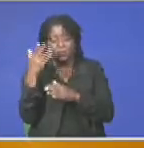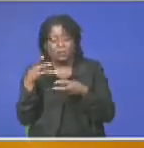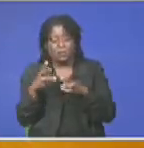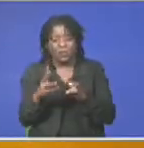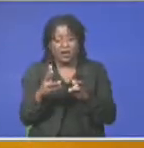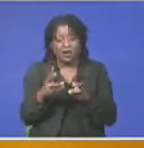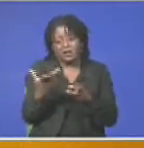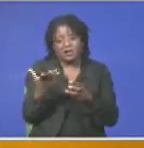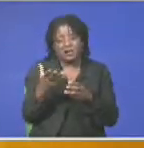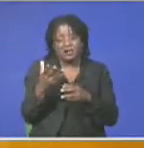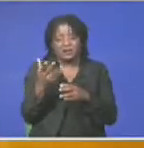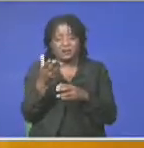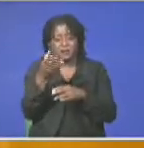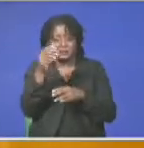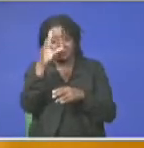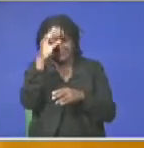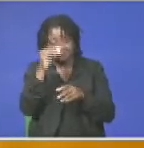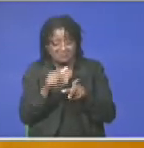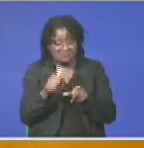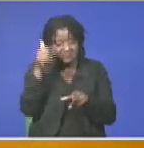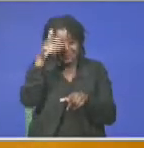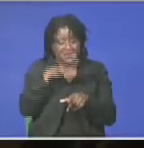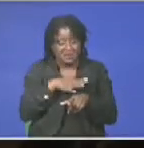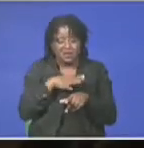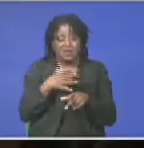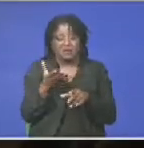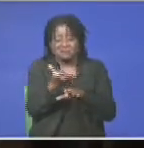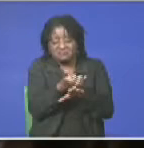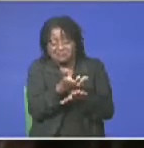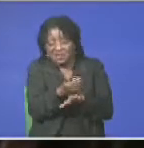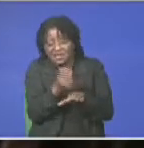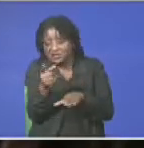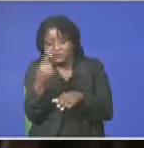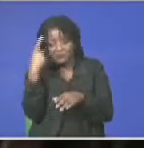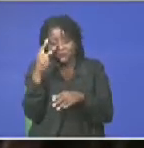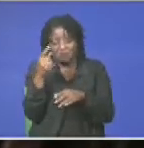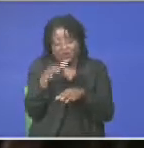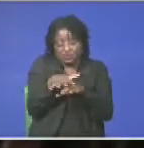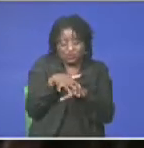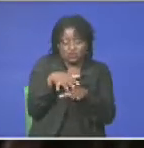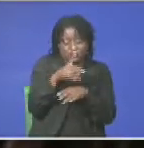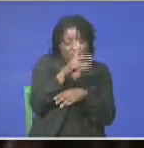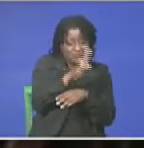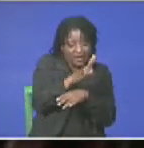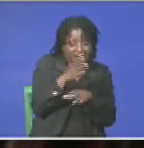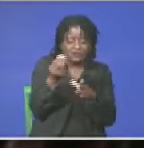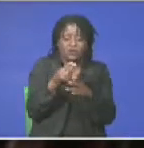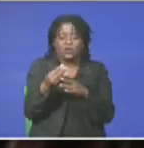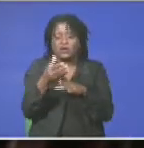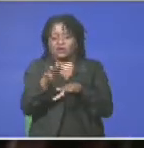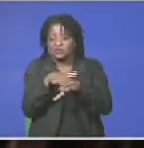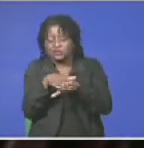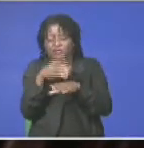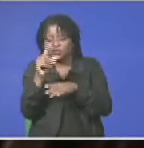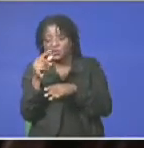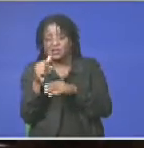slow 5, faded 10, or a wrinkled 20, as opposed to going out there and earning and making a difference.